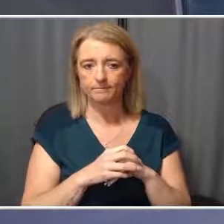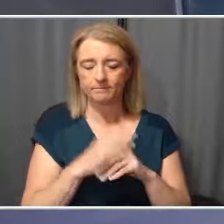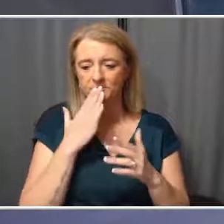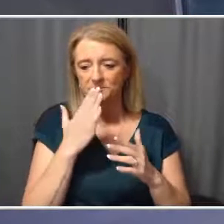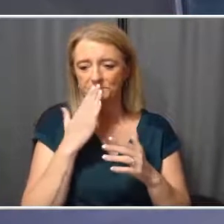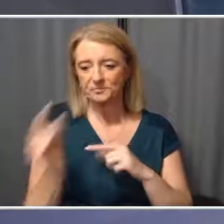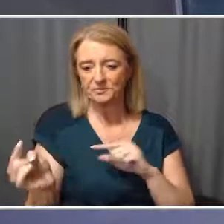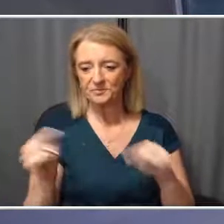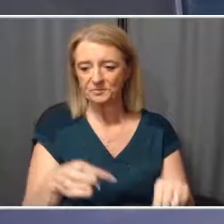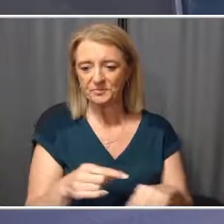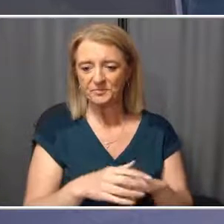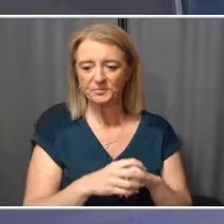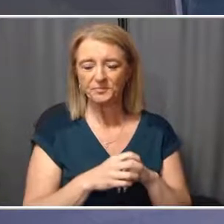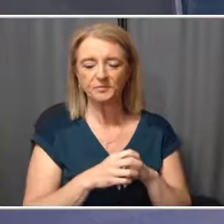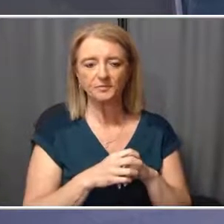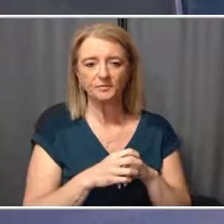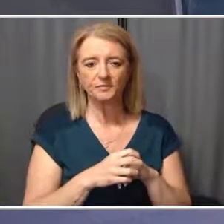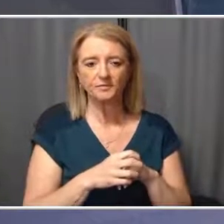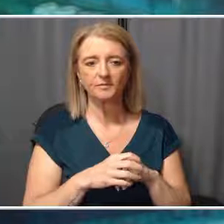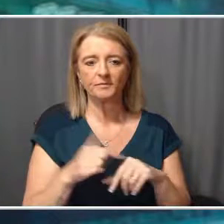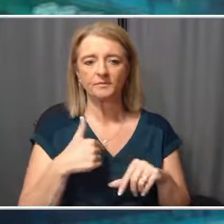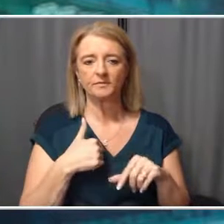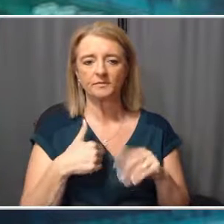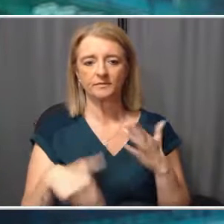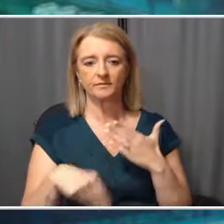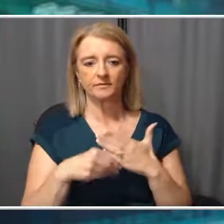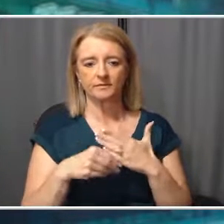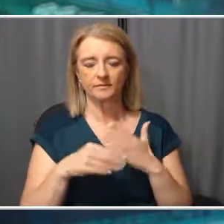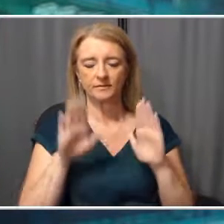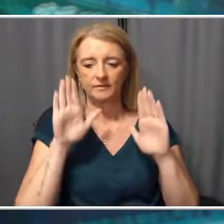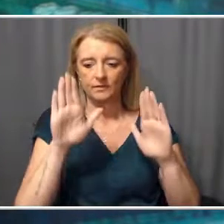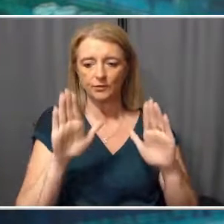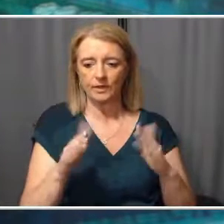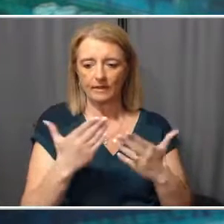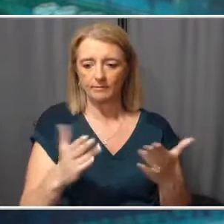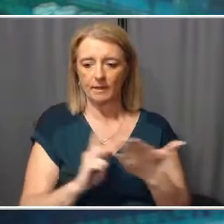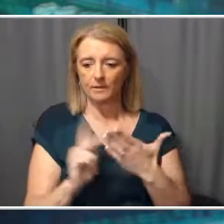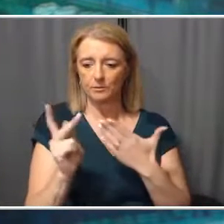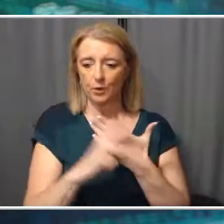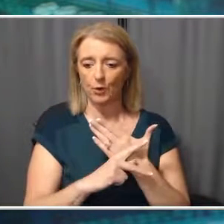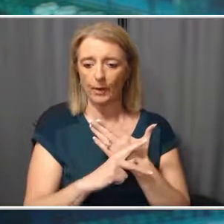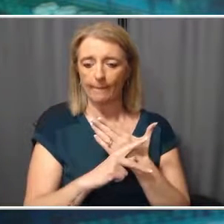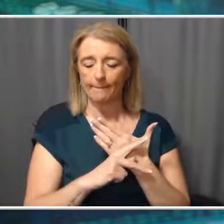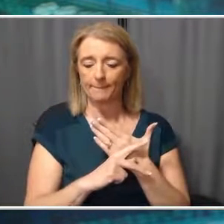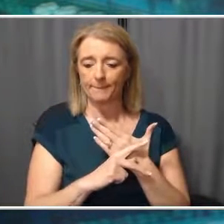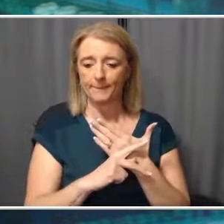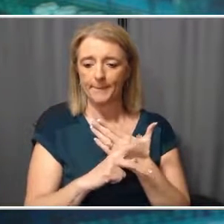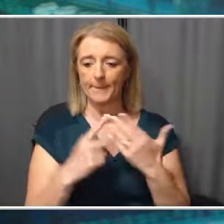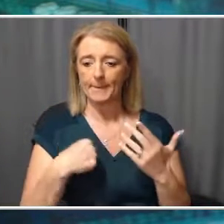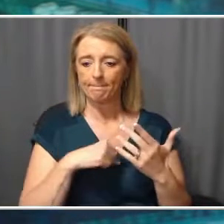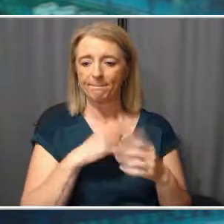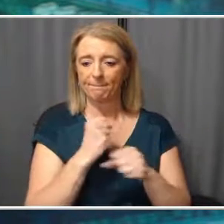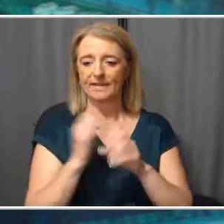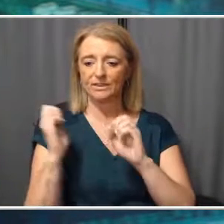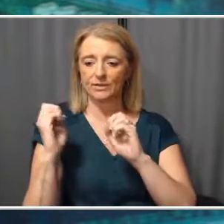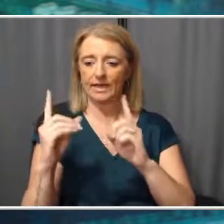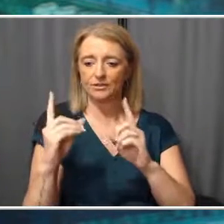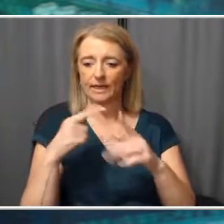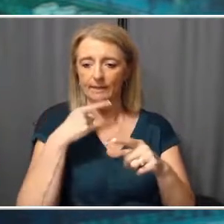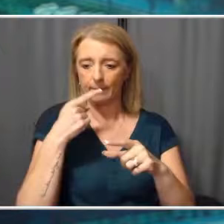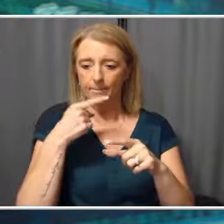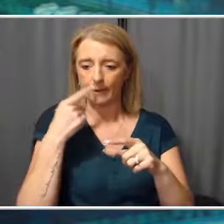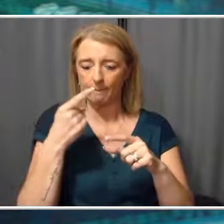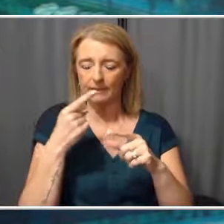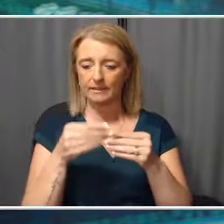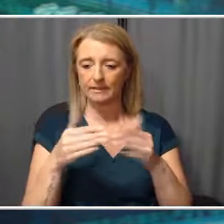Stites for having this program and allowing me to pinch hit for a little bit. So thanks again to all of our guests and to our